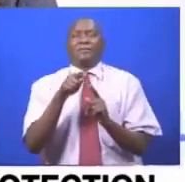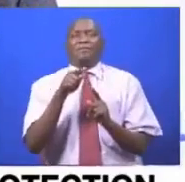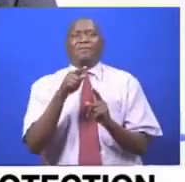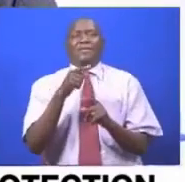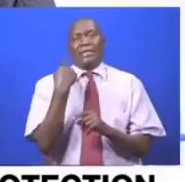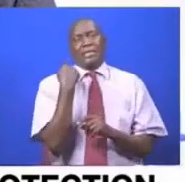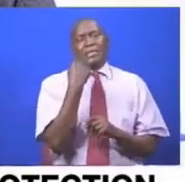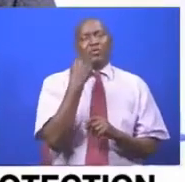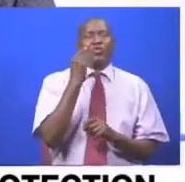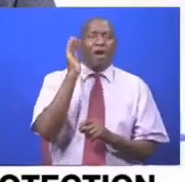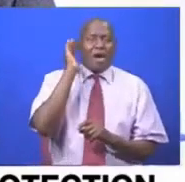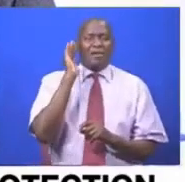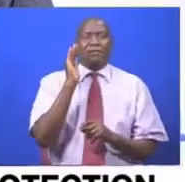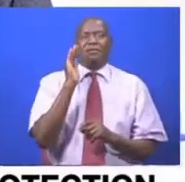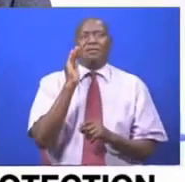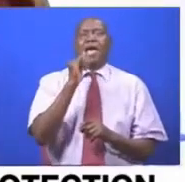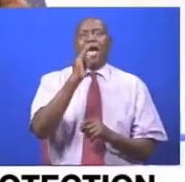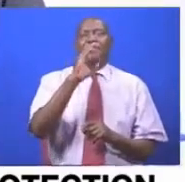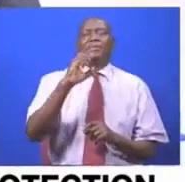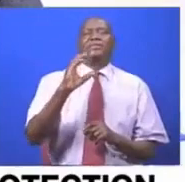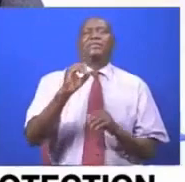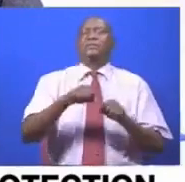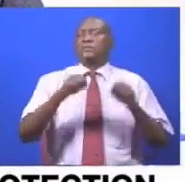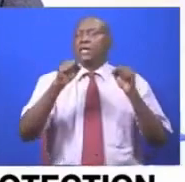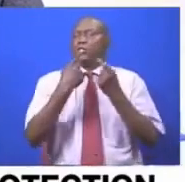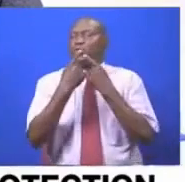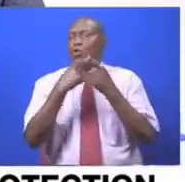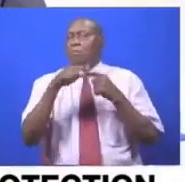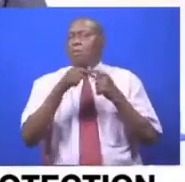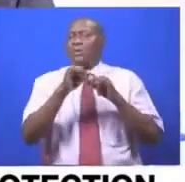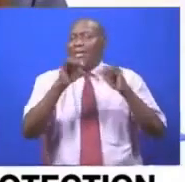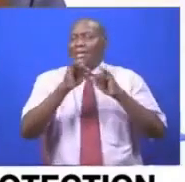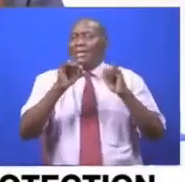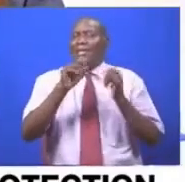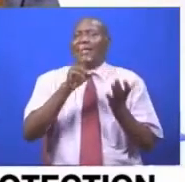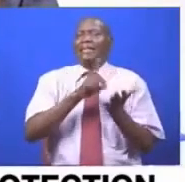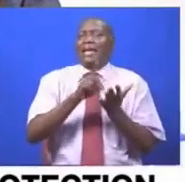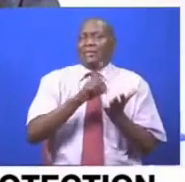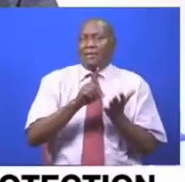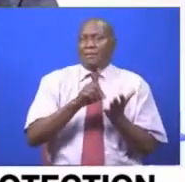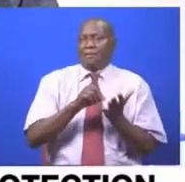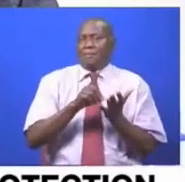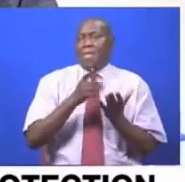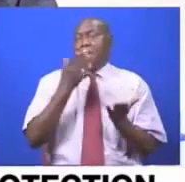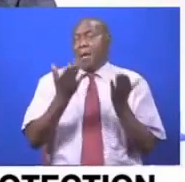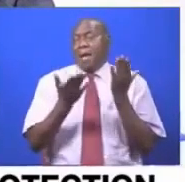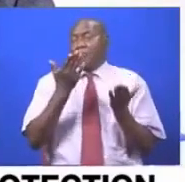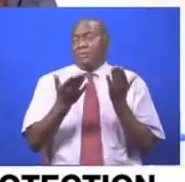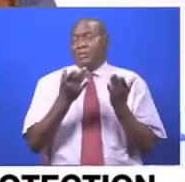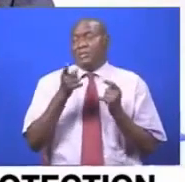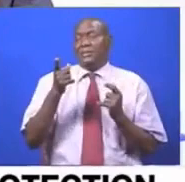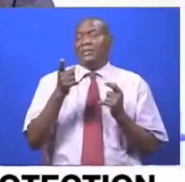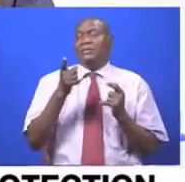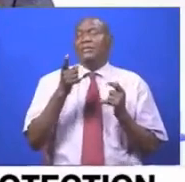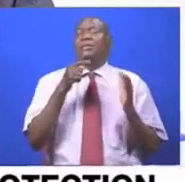had the chair for IEBC talk about cleaning the data. When you talk about cleaning, perhaps he was referring